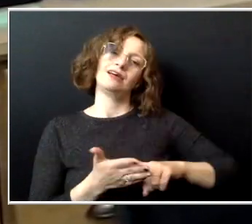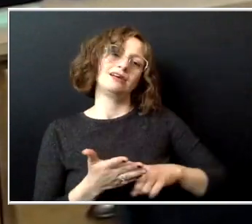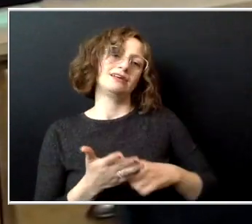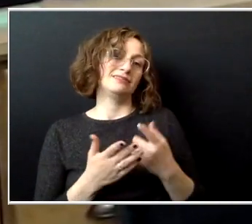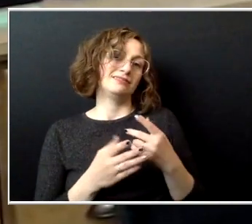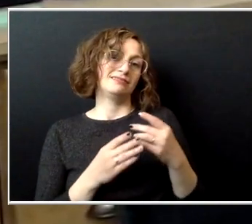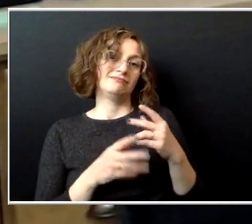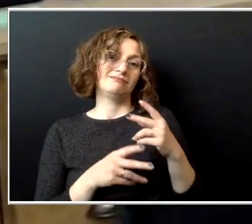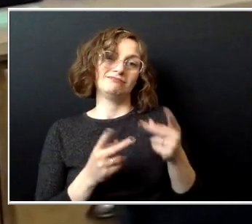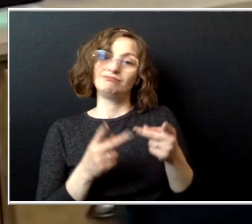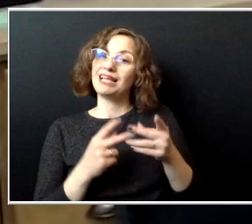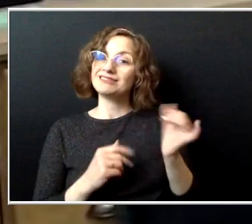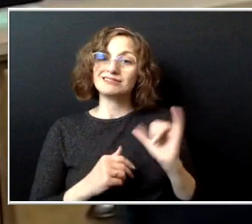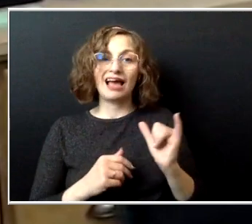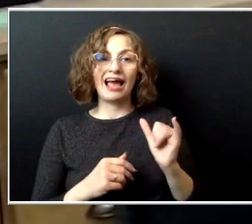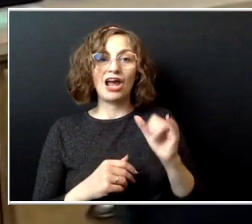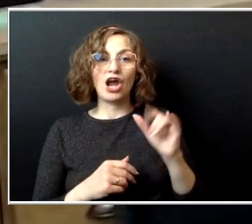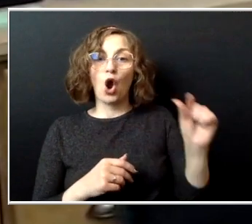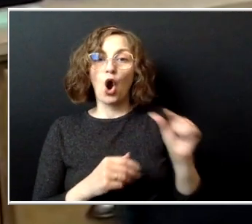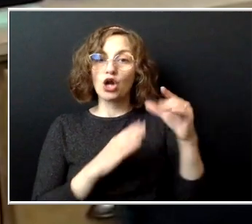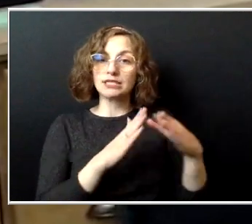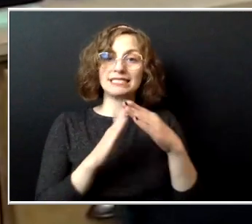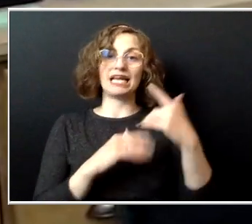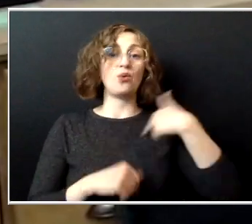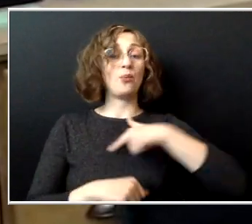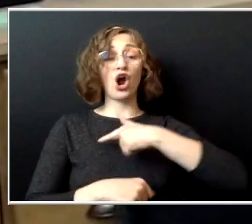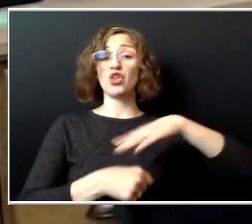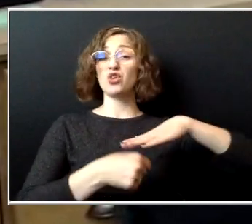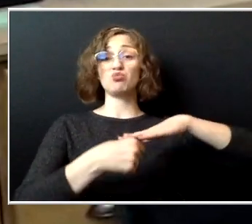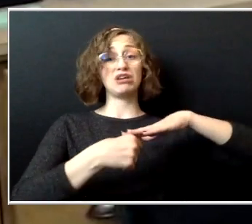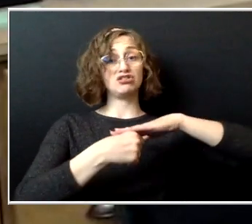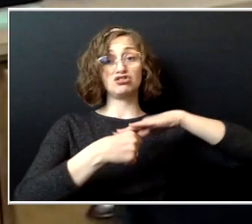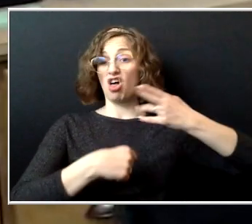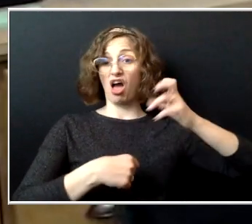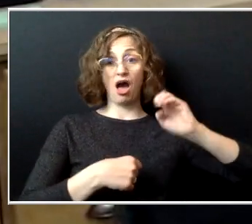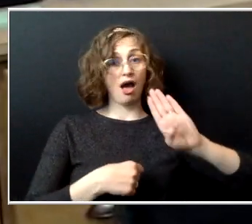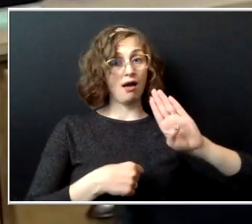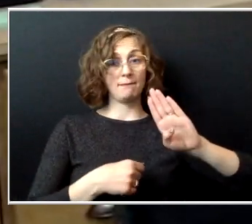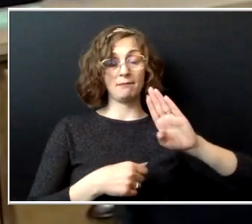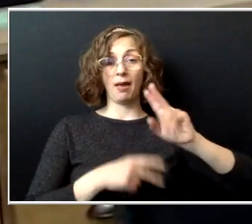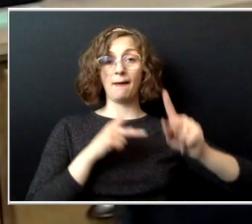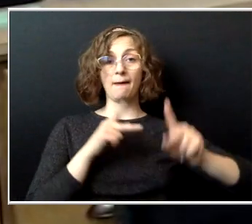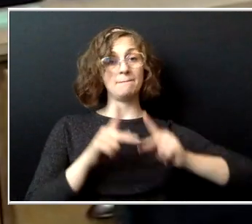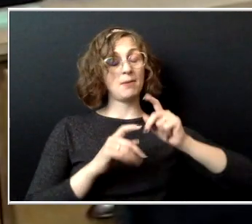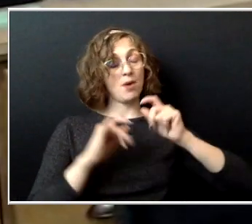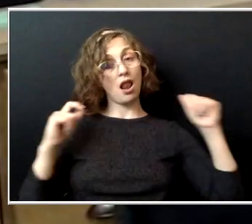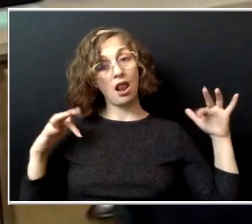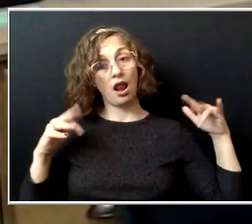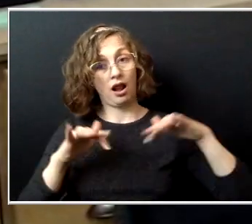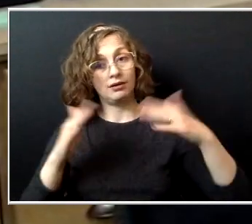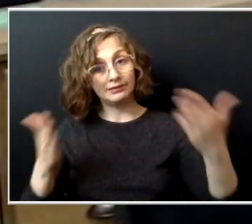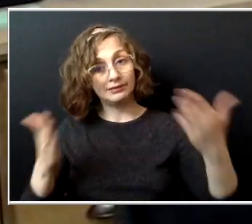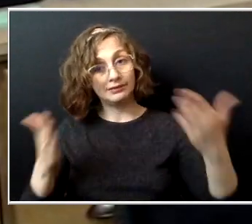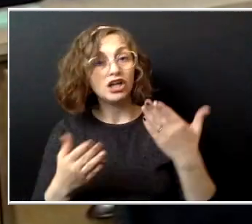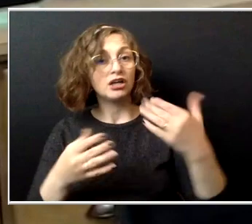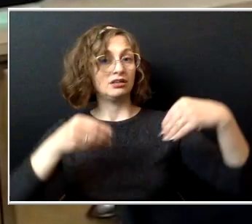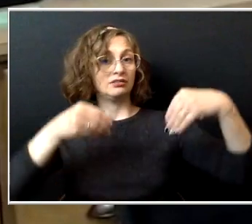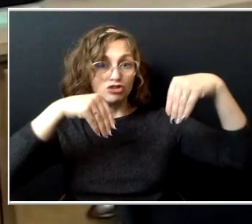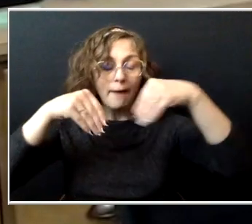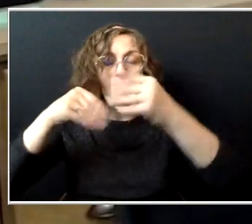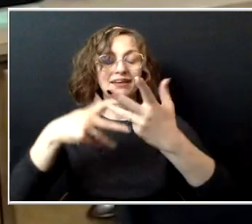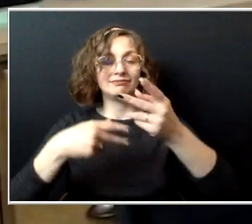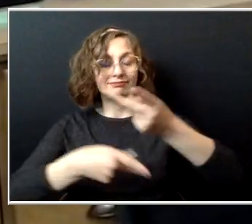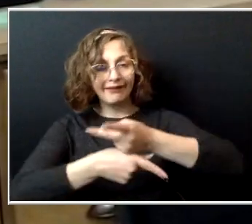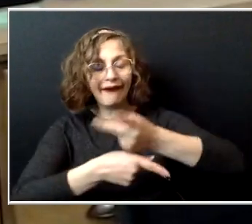we are the regional hub for everything. This is where people shop. This is where they come to do all of their care. And if we